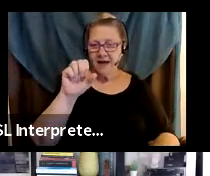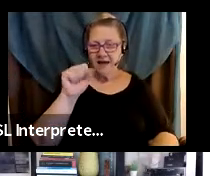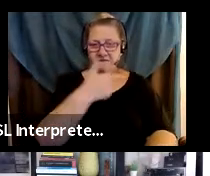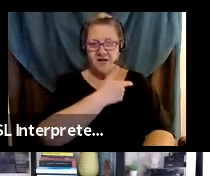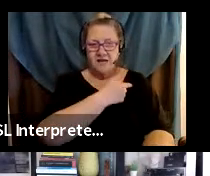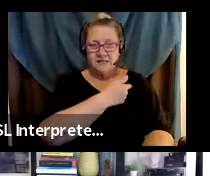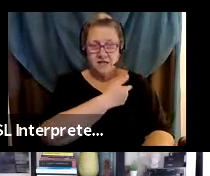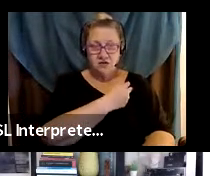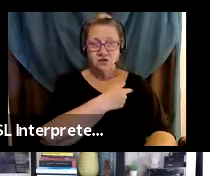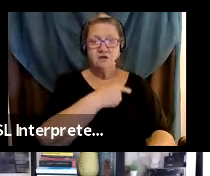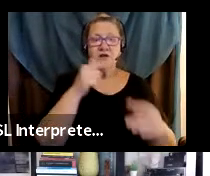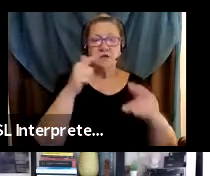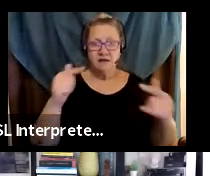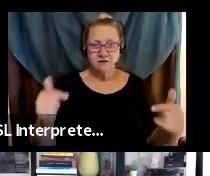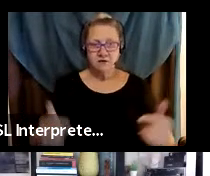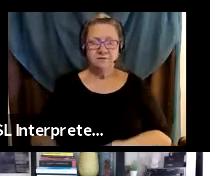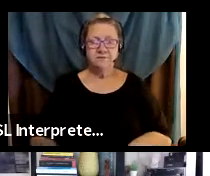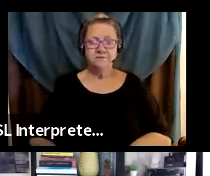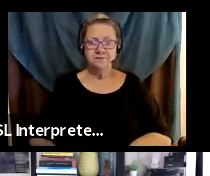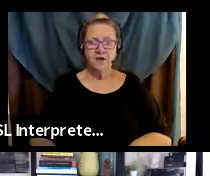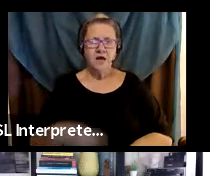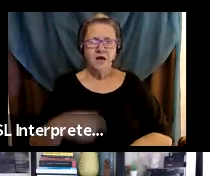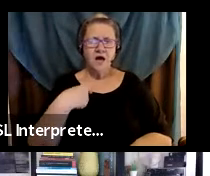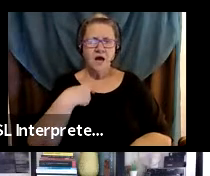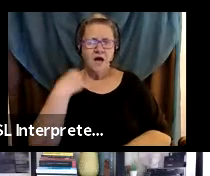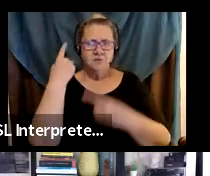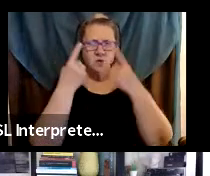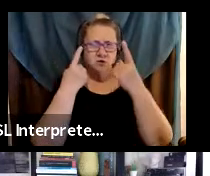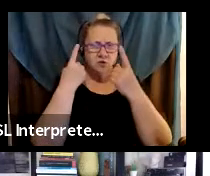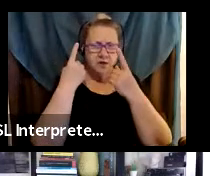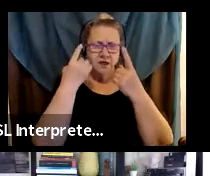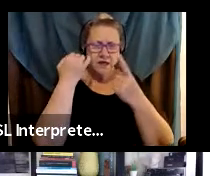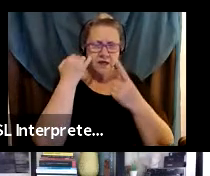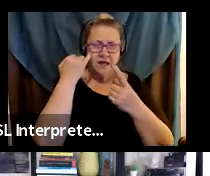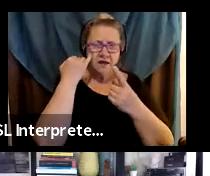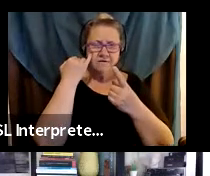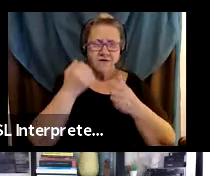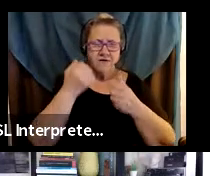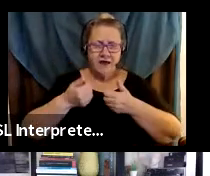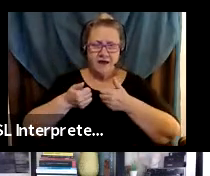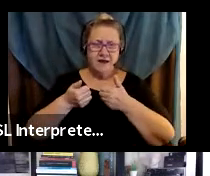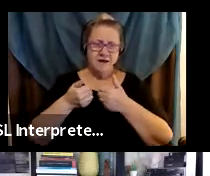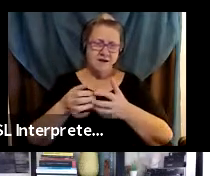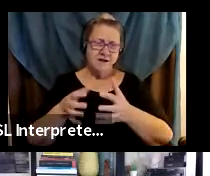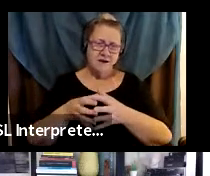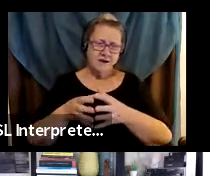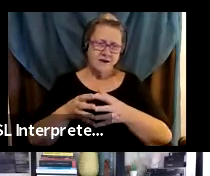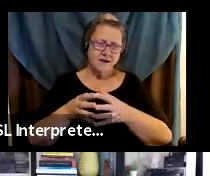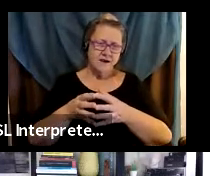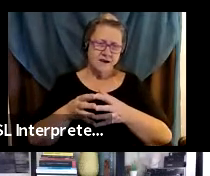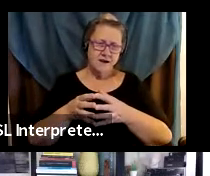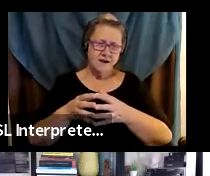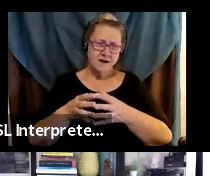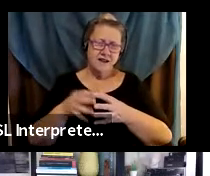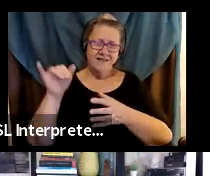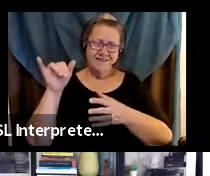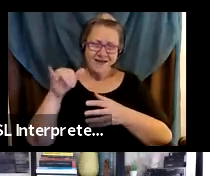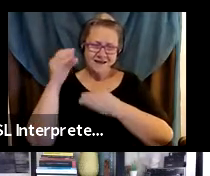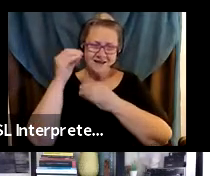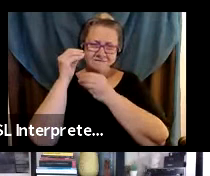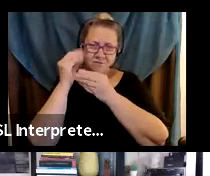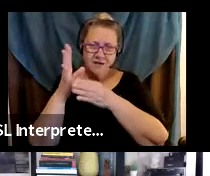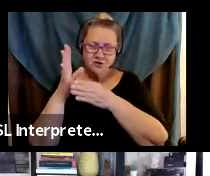is any effort on the back end so that information is getting integrated into people's